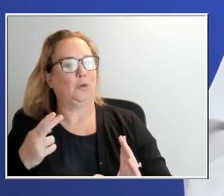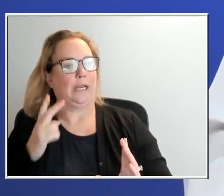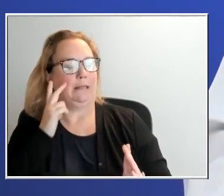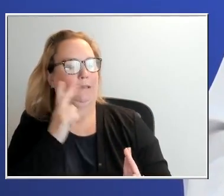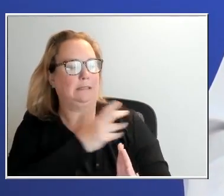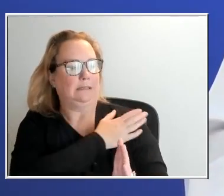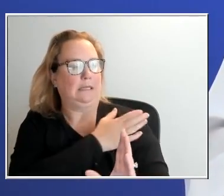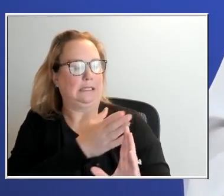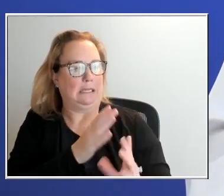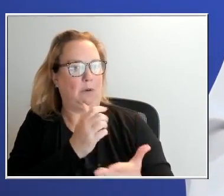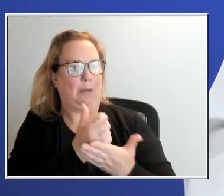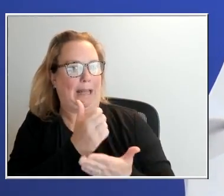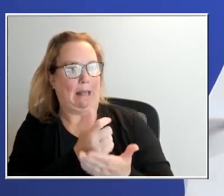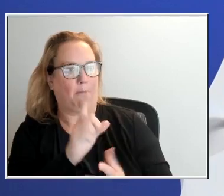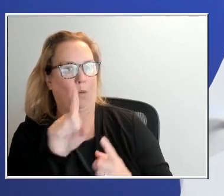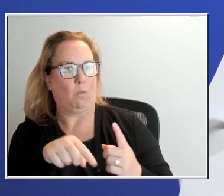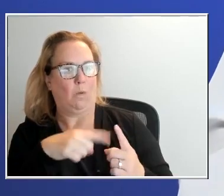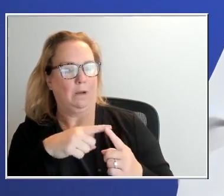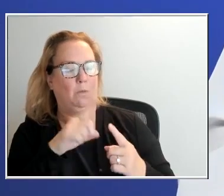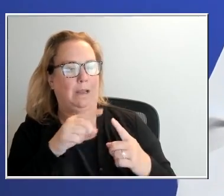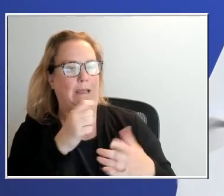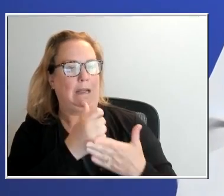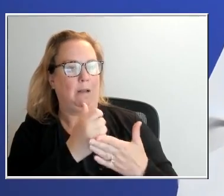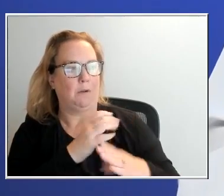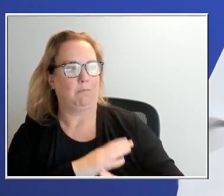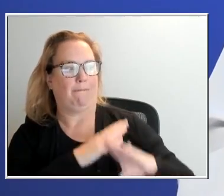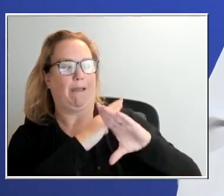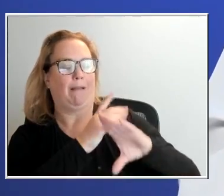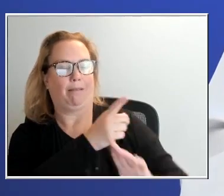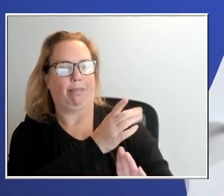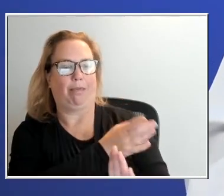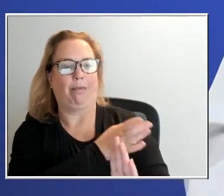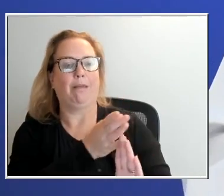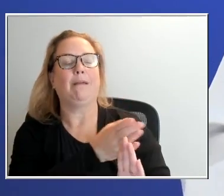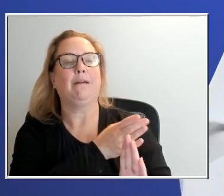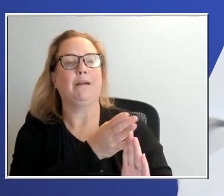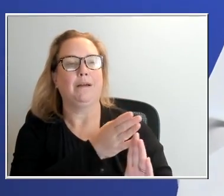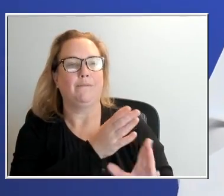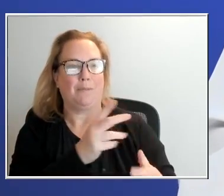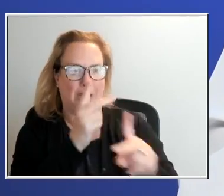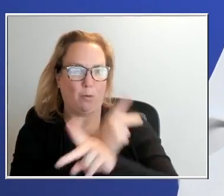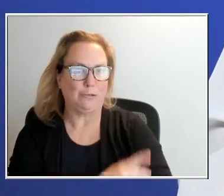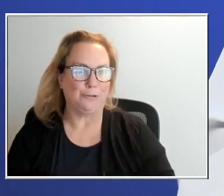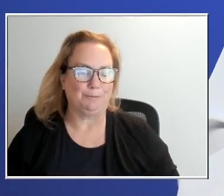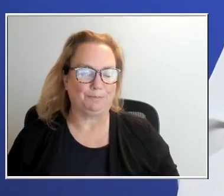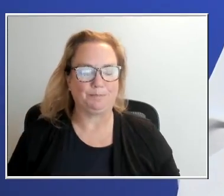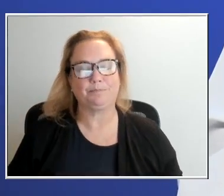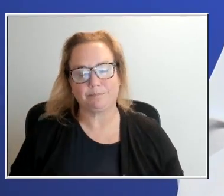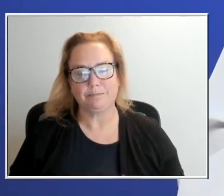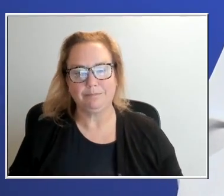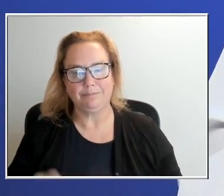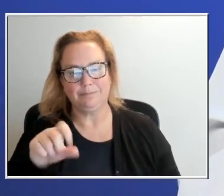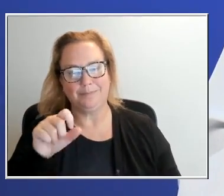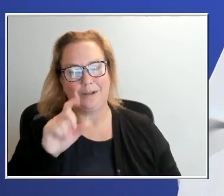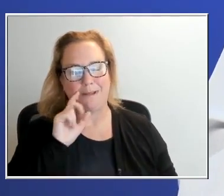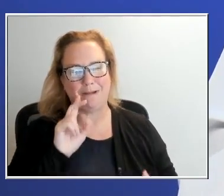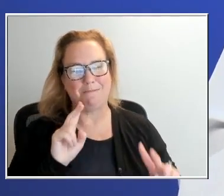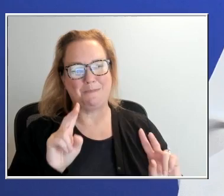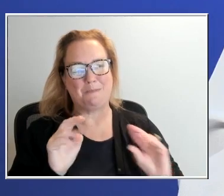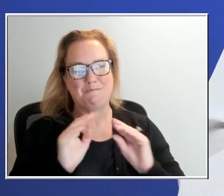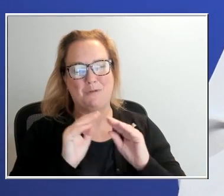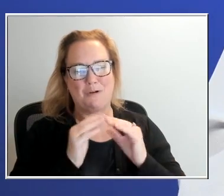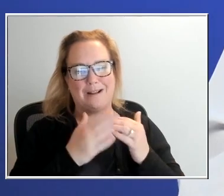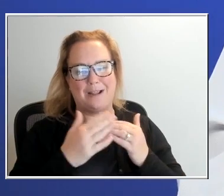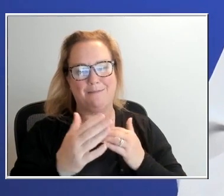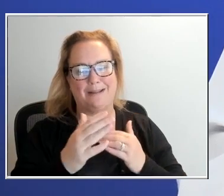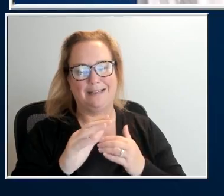intervene to prevent them or to prevent them from getting worse. So yeah, there'll be a lot more to come in the next 10-20